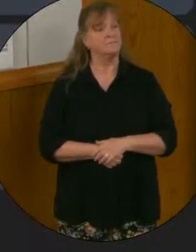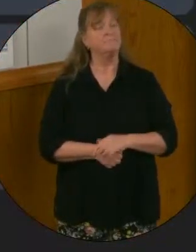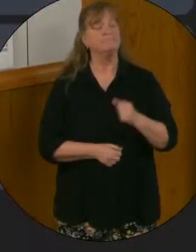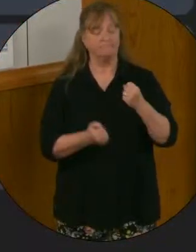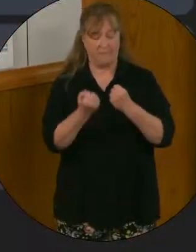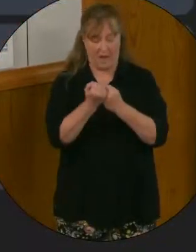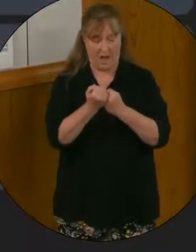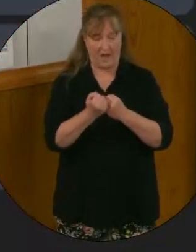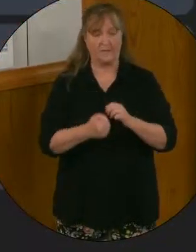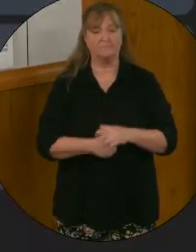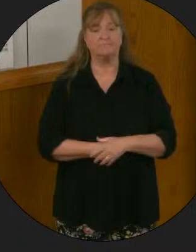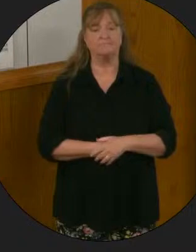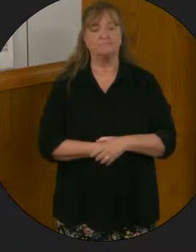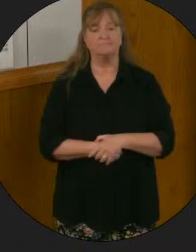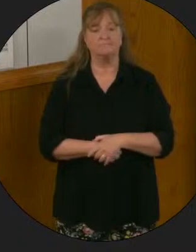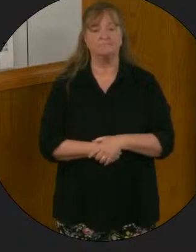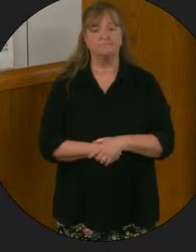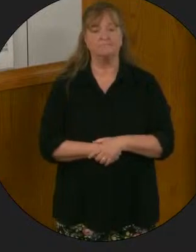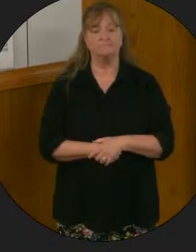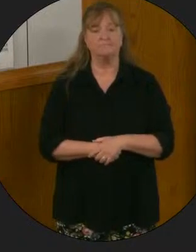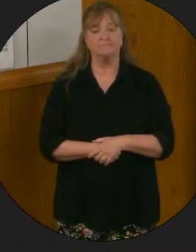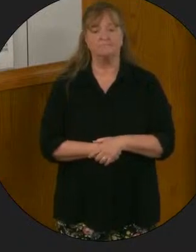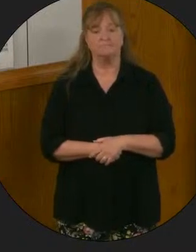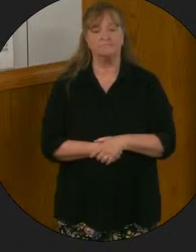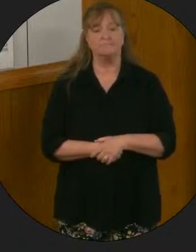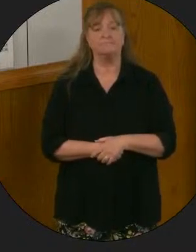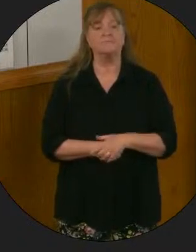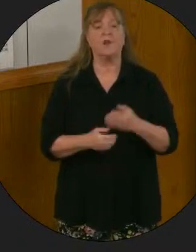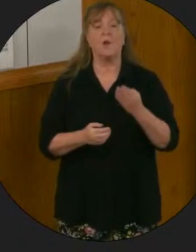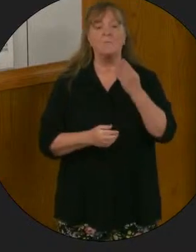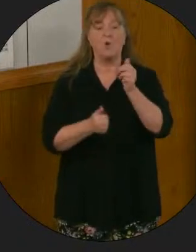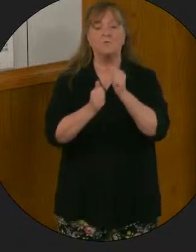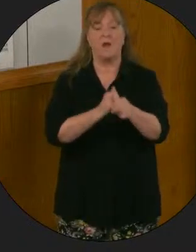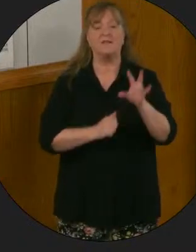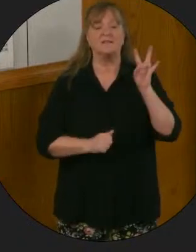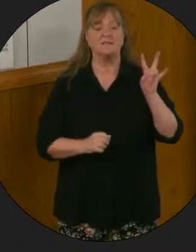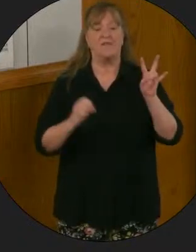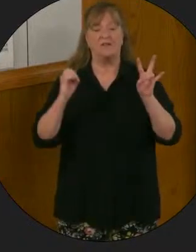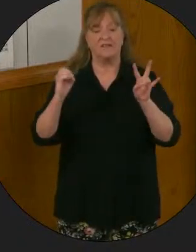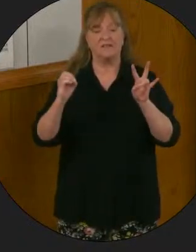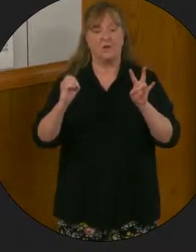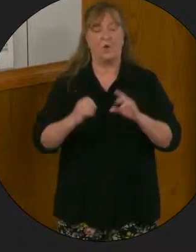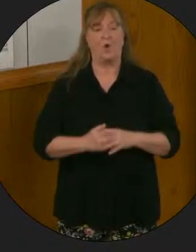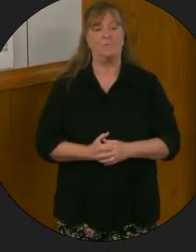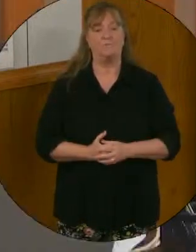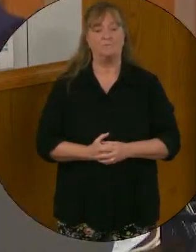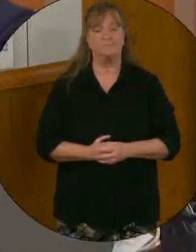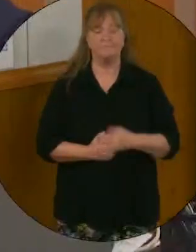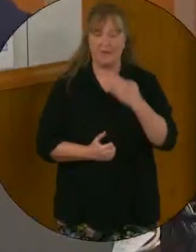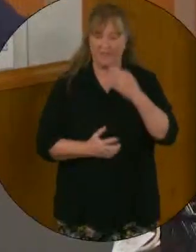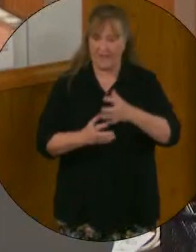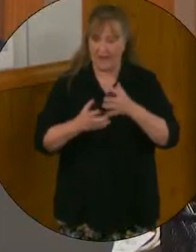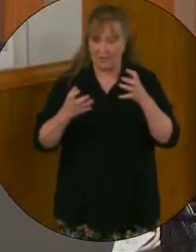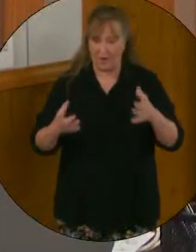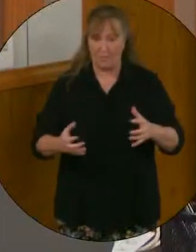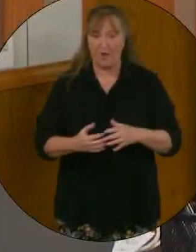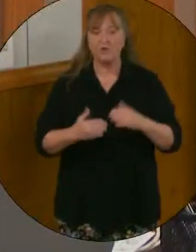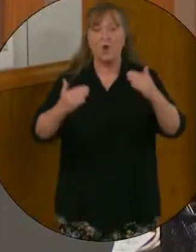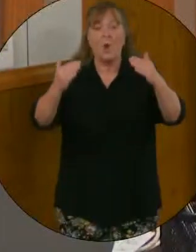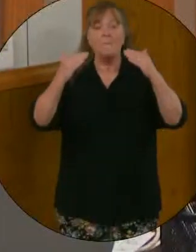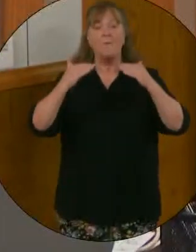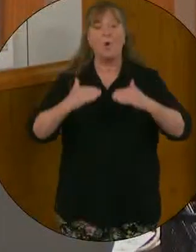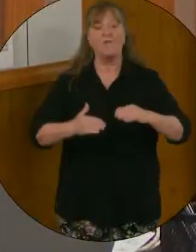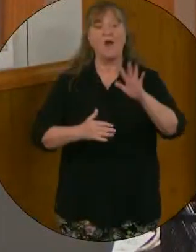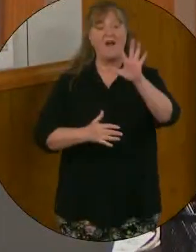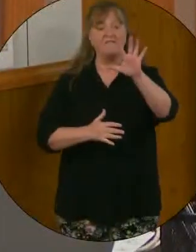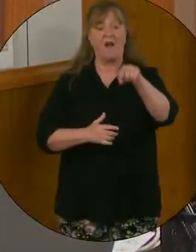Aye. Thank you. Colleagues, that motion passes 7-0. Thank you very much. Moving on to